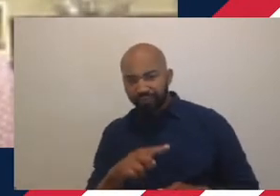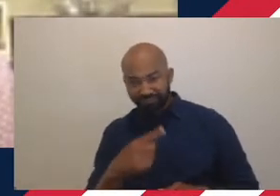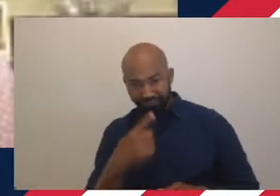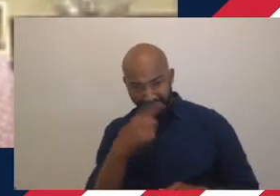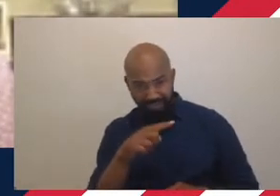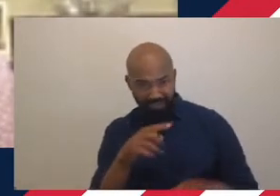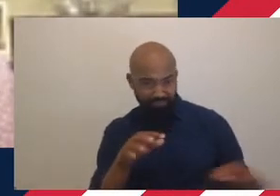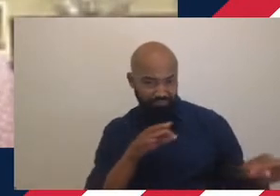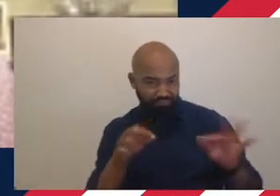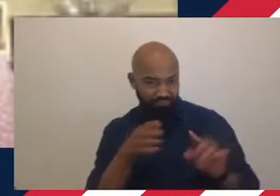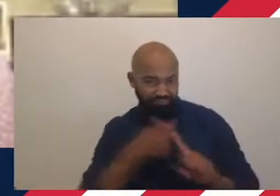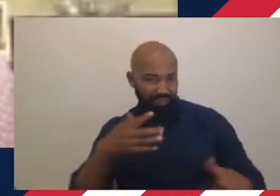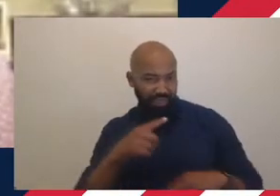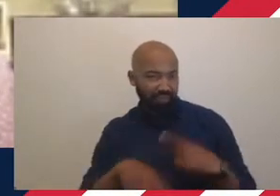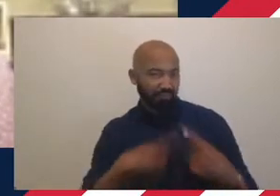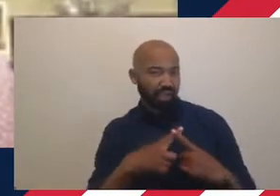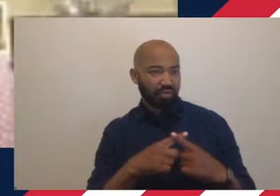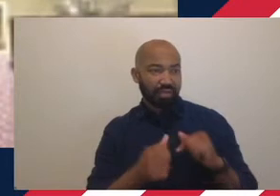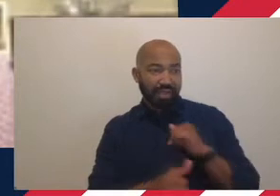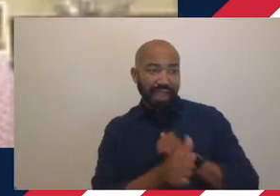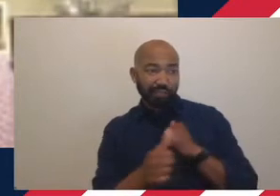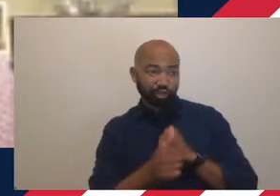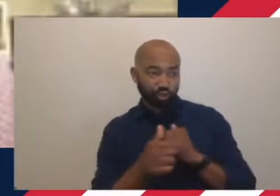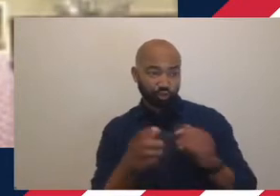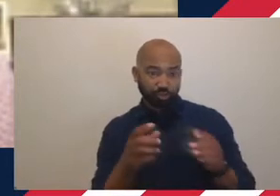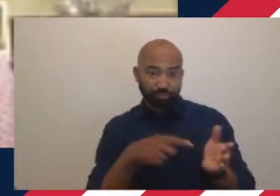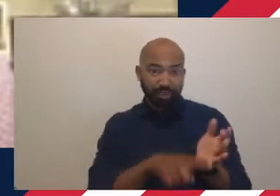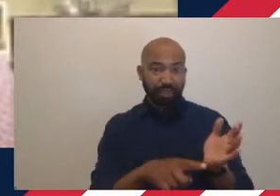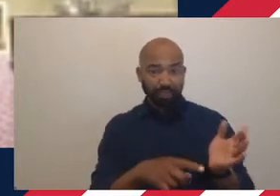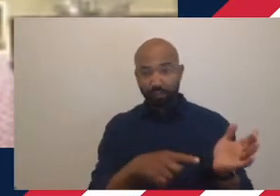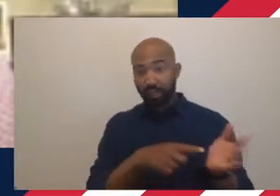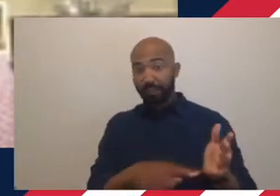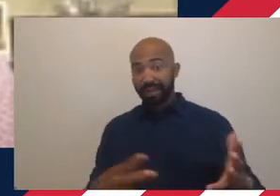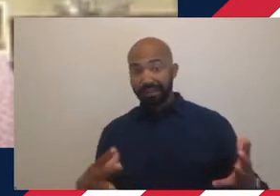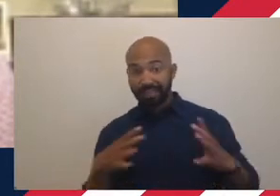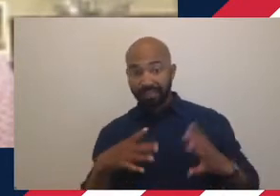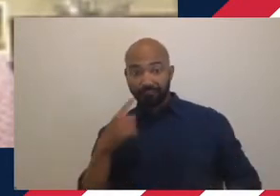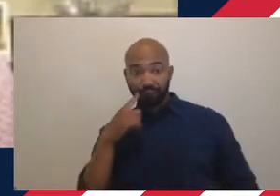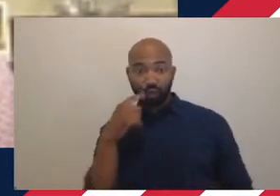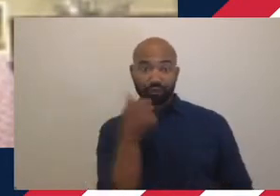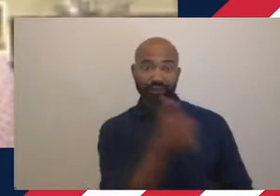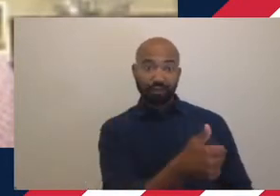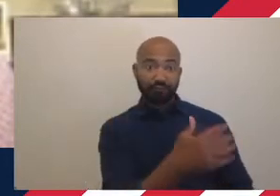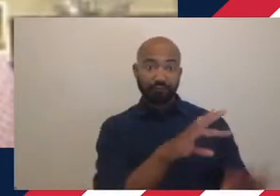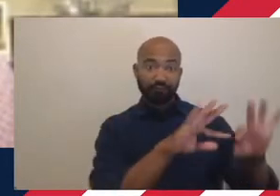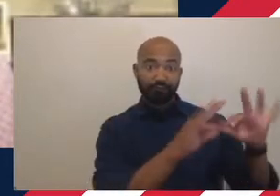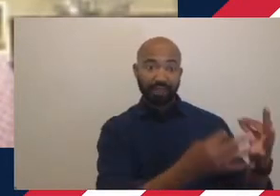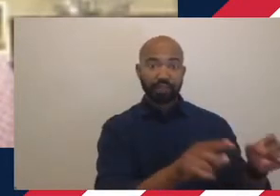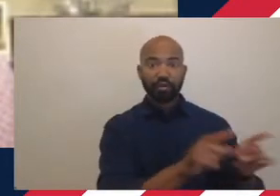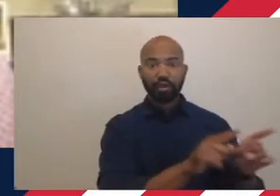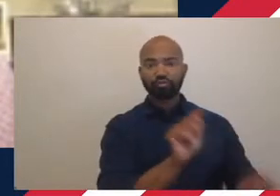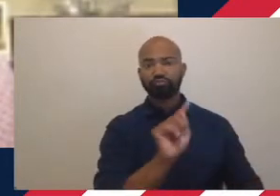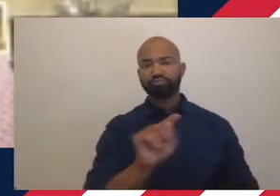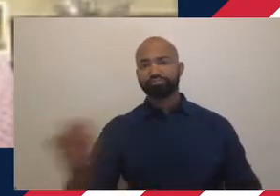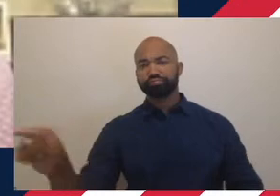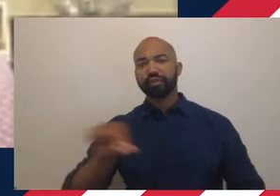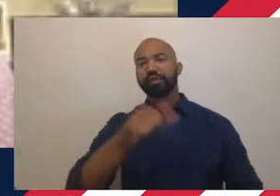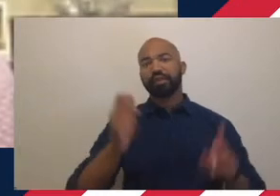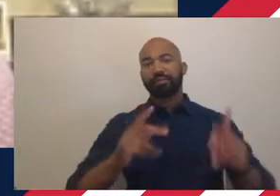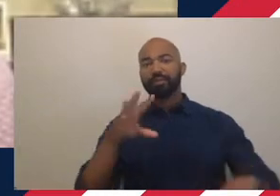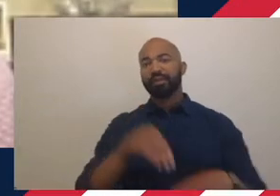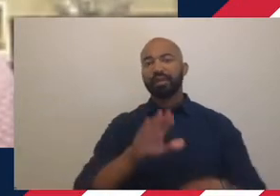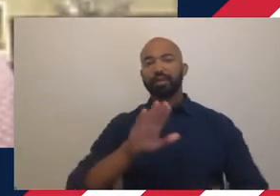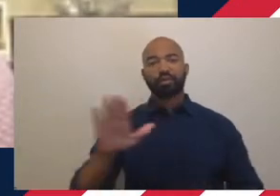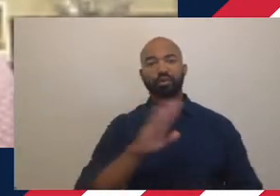pay and paid leave for you and your family, as well as your brothers and sisters in the union? I just want to make sure